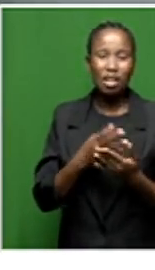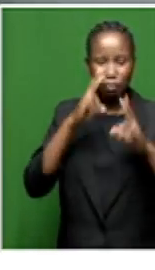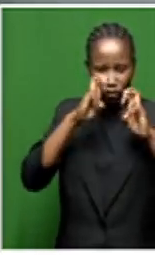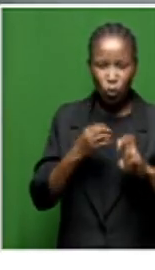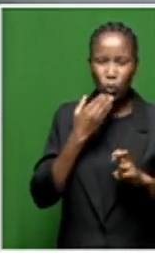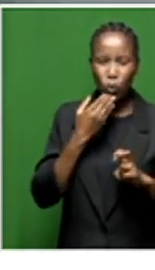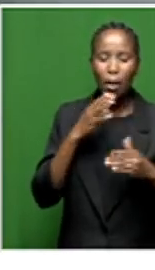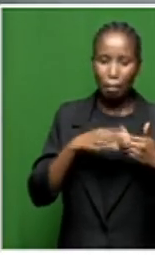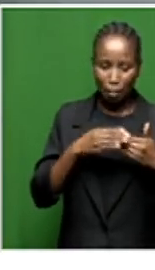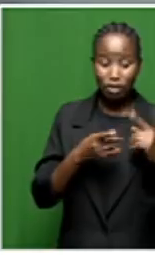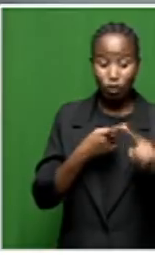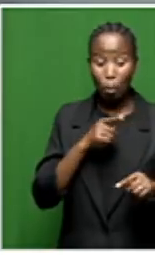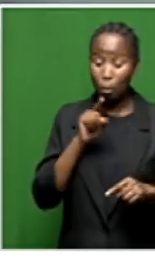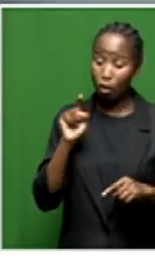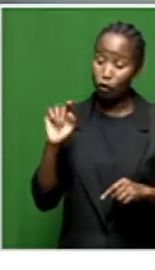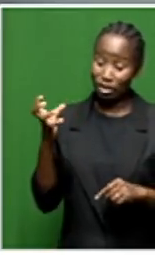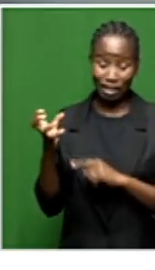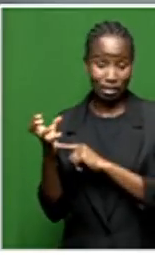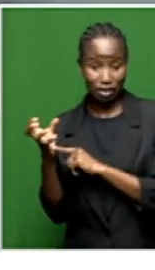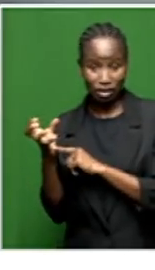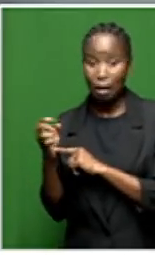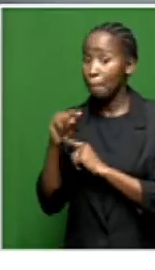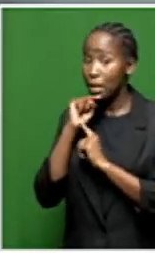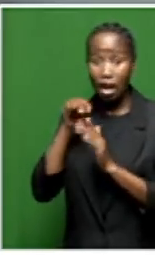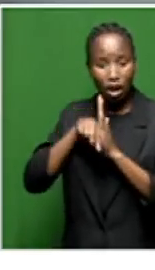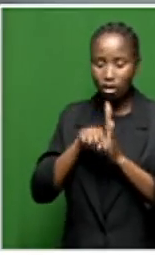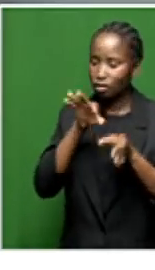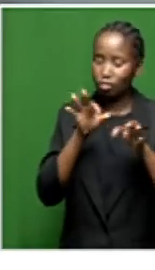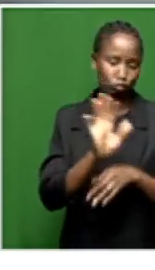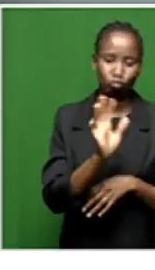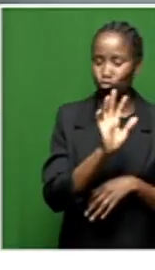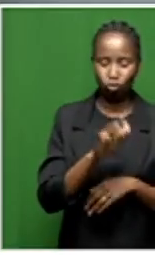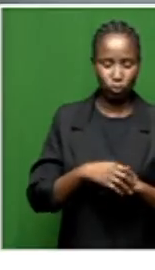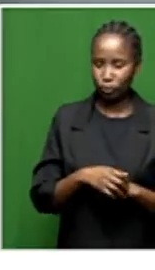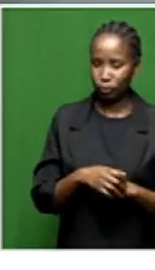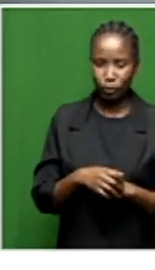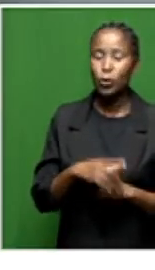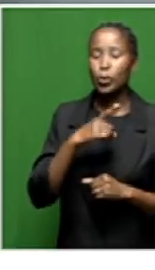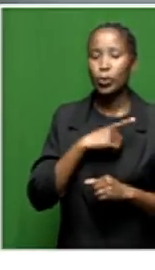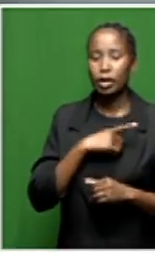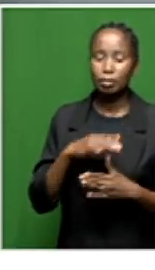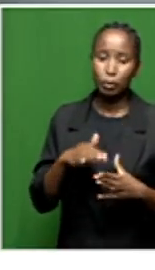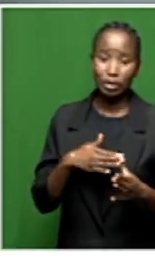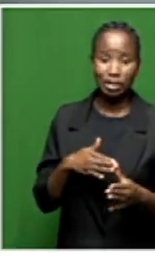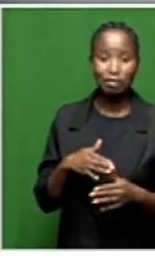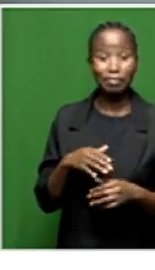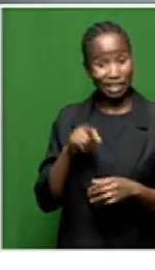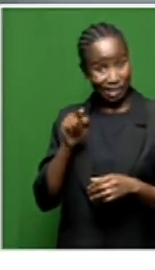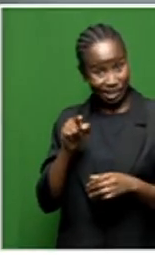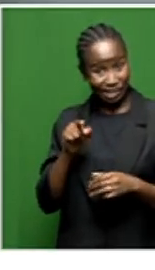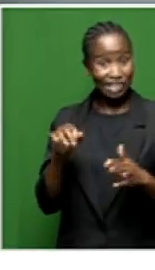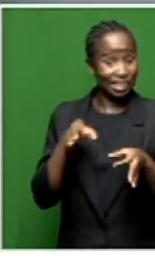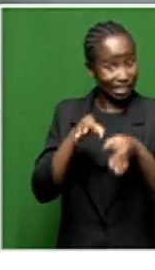from the Free State, I will not dwell on that because that will be part of